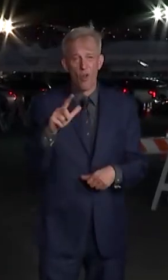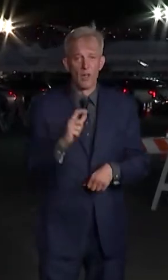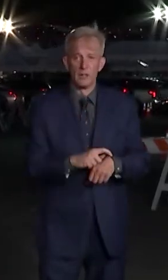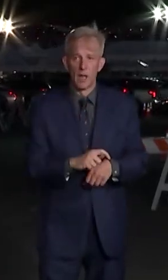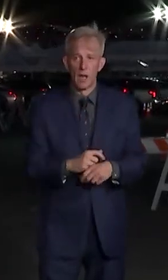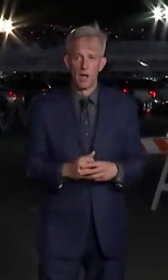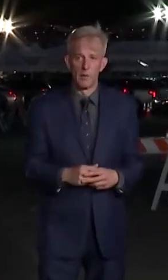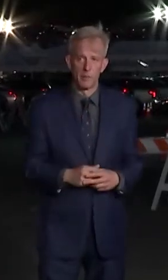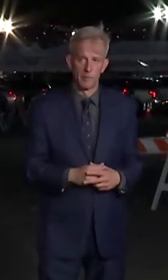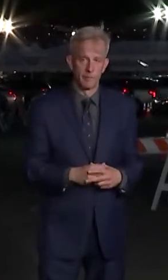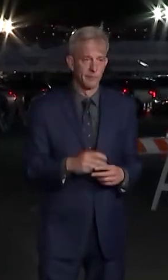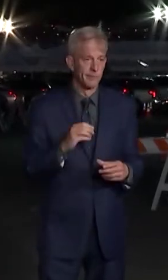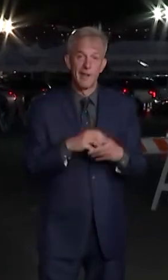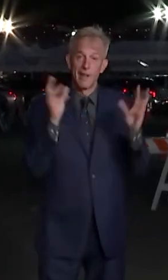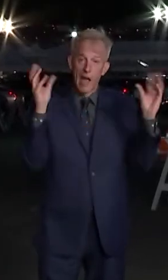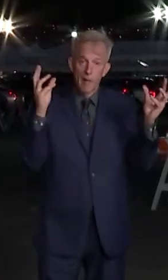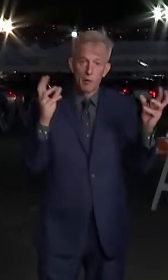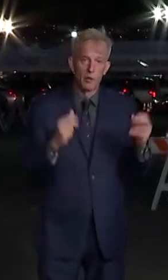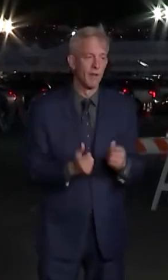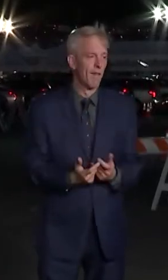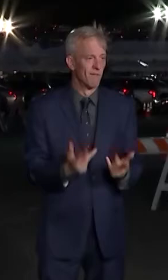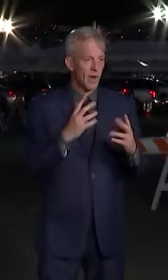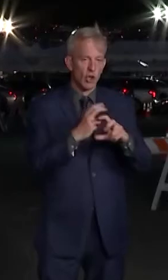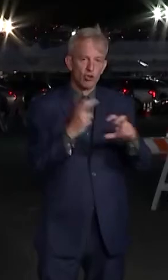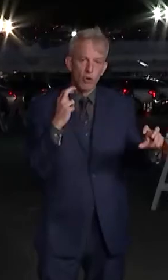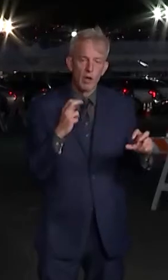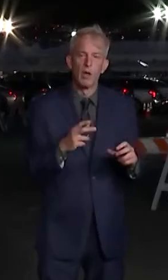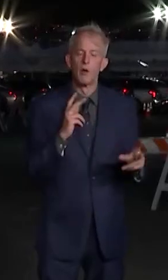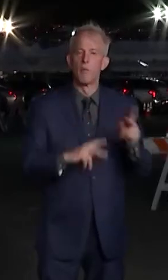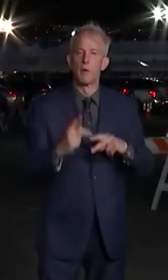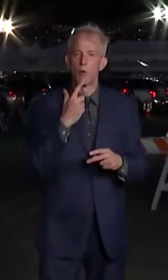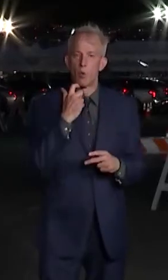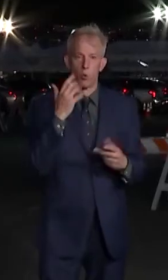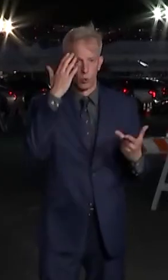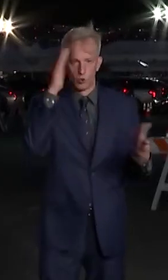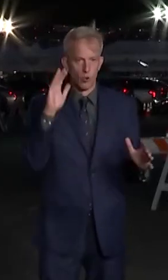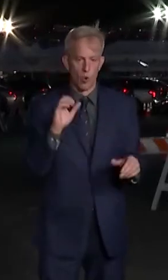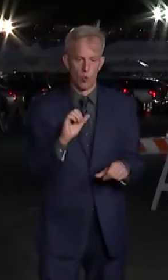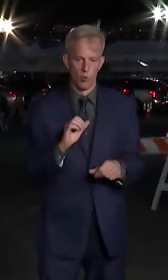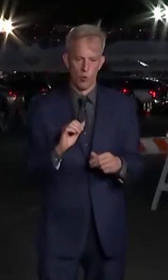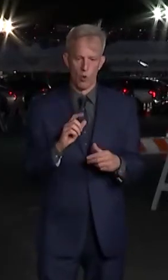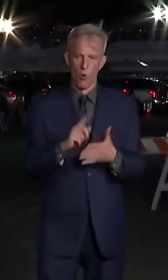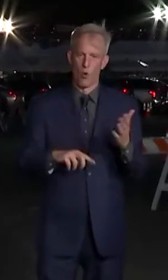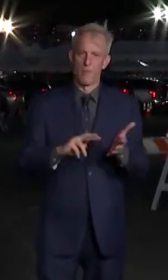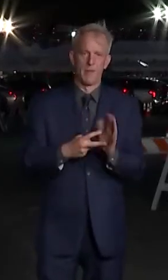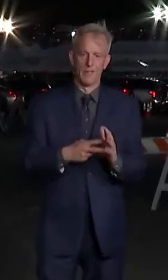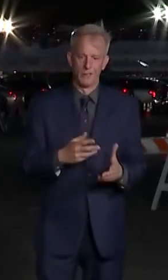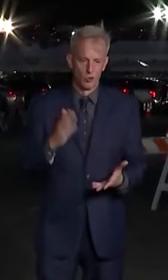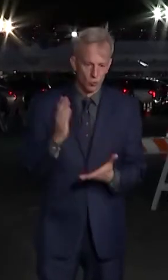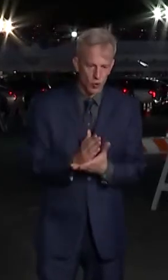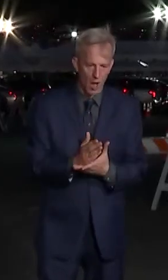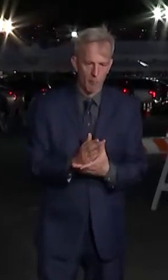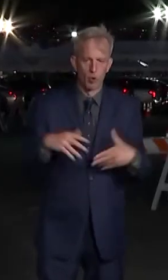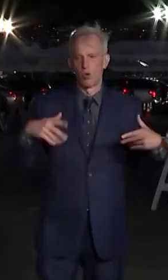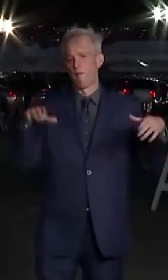Rolling up in an ambulance or fire truck, folks who don't know the word quit or stop, they keep going. There's no